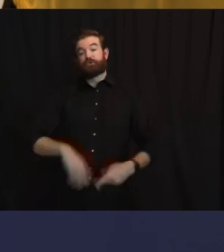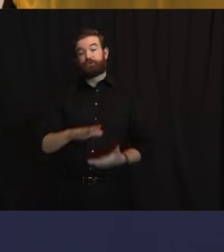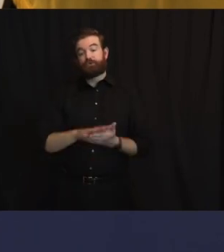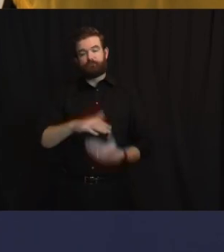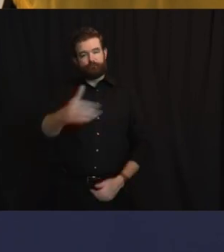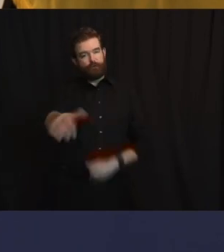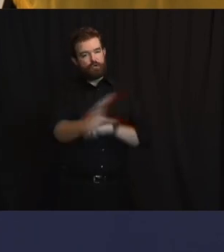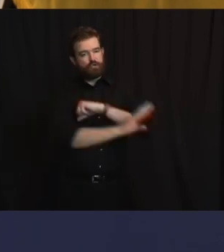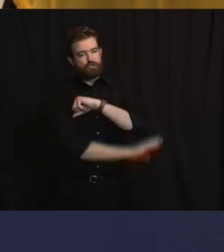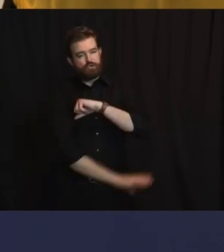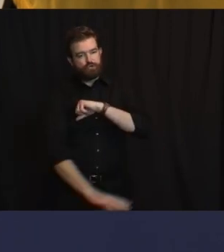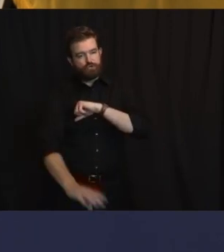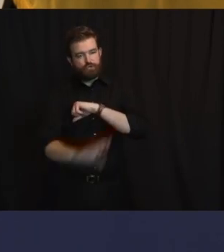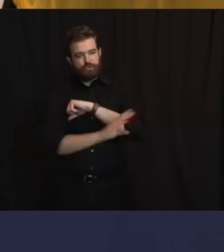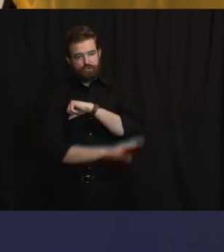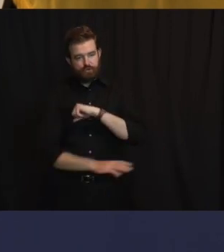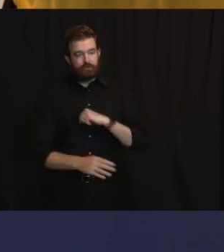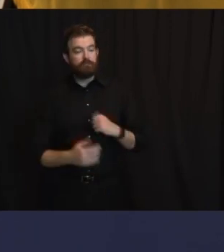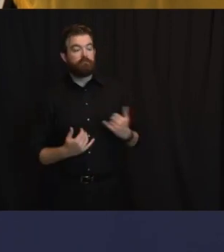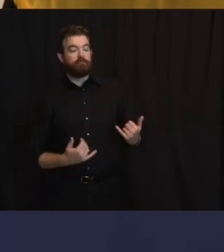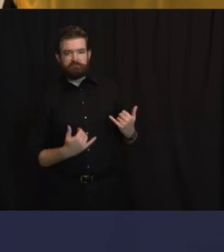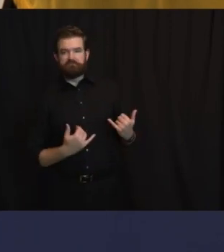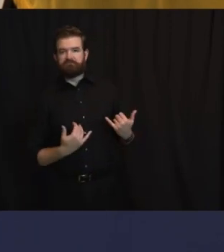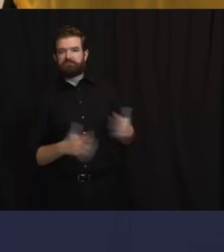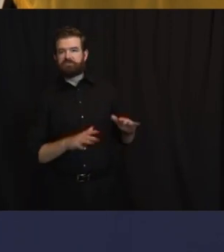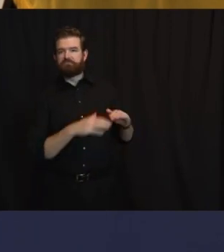85. I think we can get close. I really do.